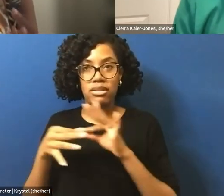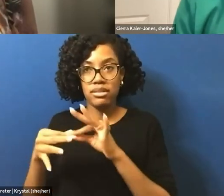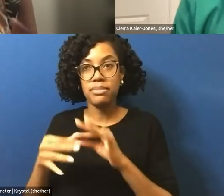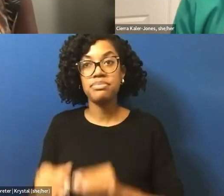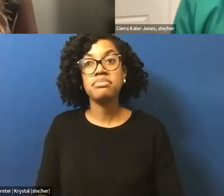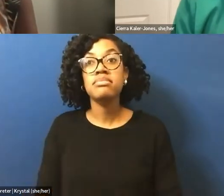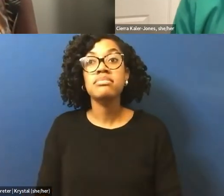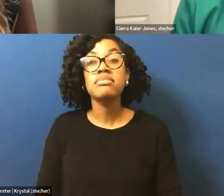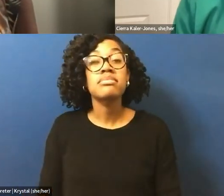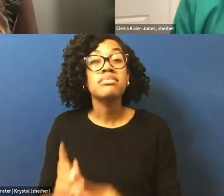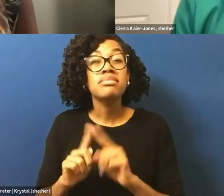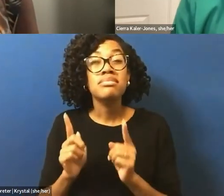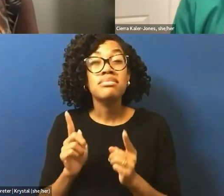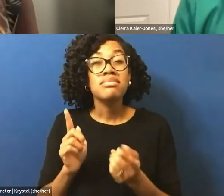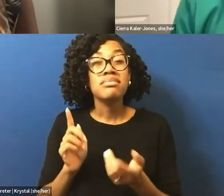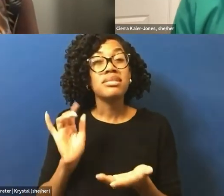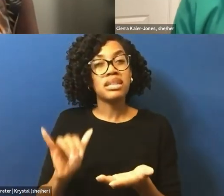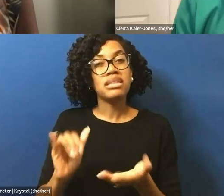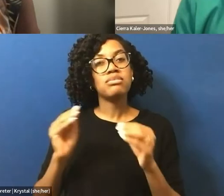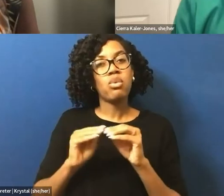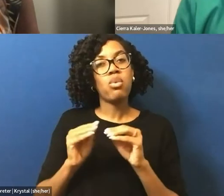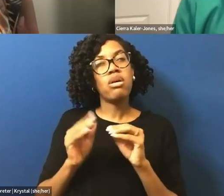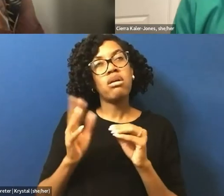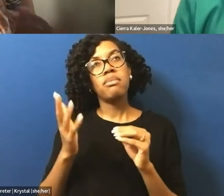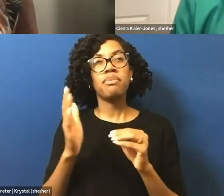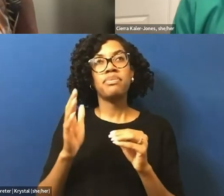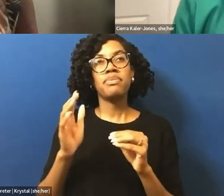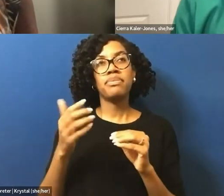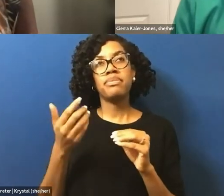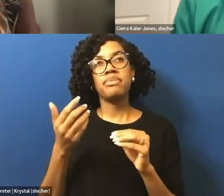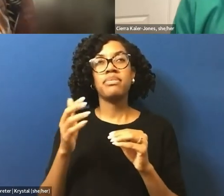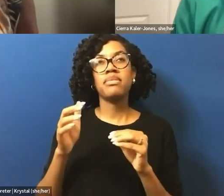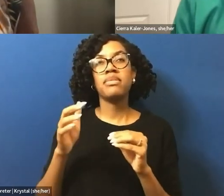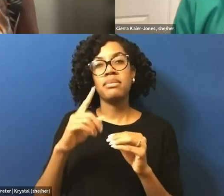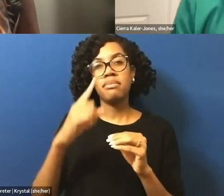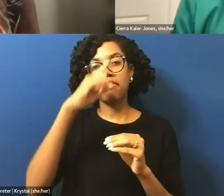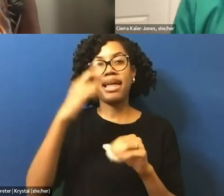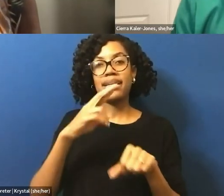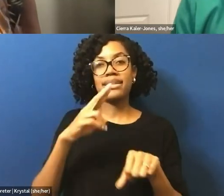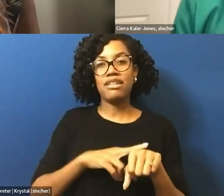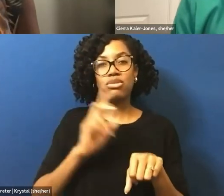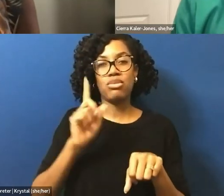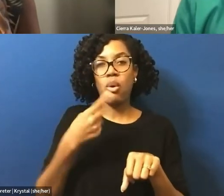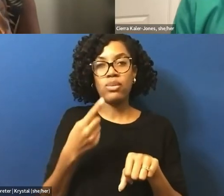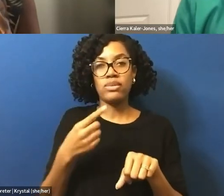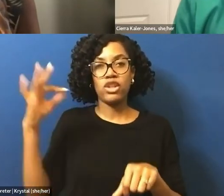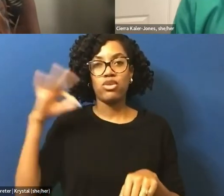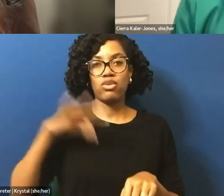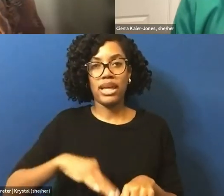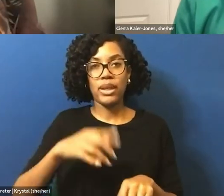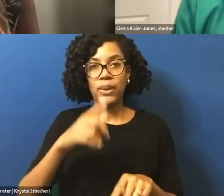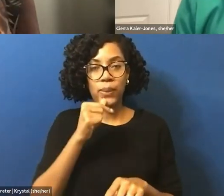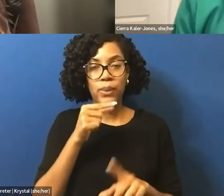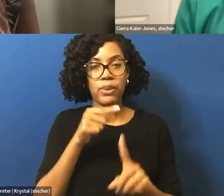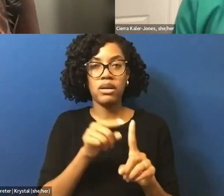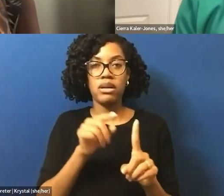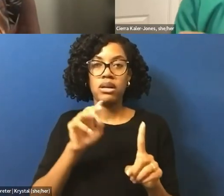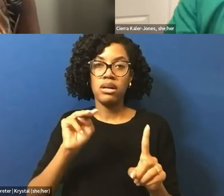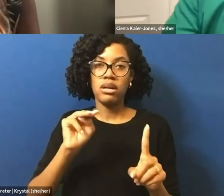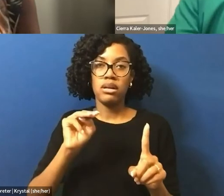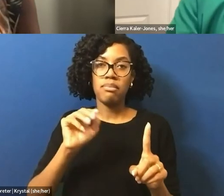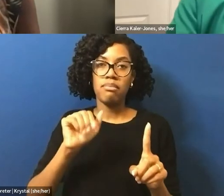think of as like 20th century Black nationalism, even though we only give that credit to the Garveys and the Malcolms, right? As I've explained to